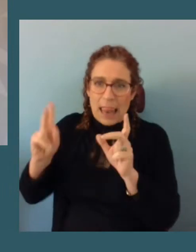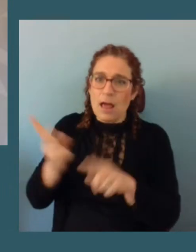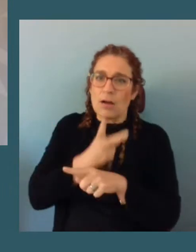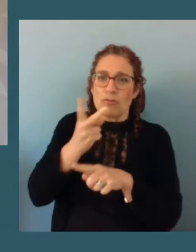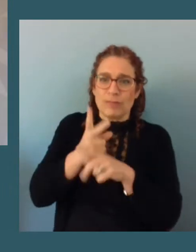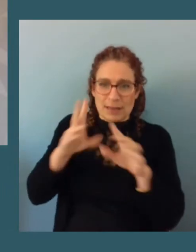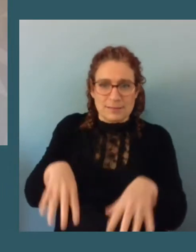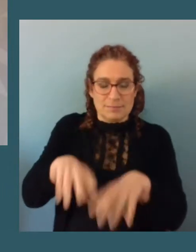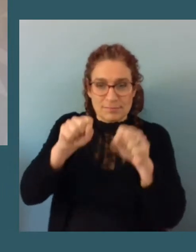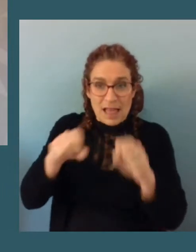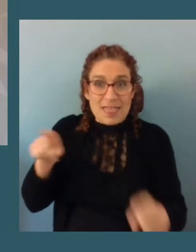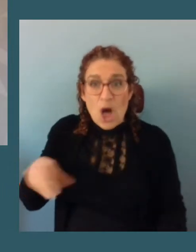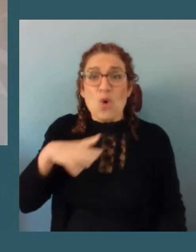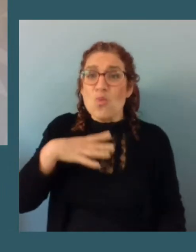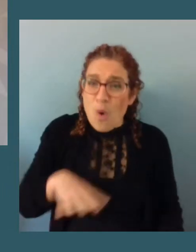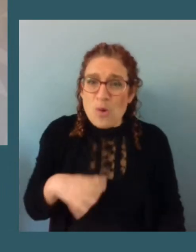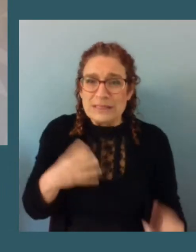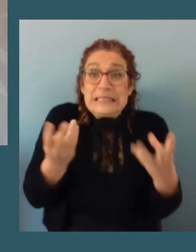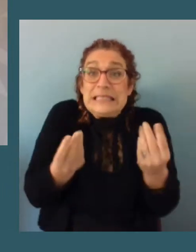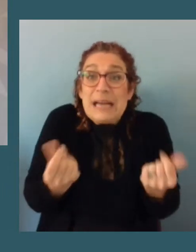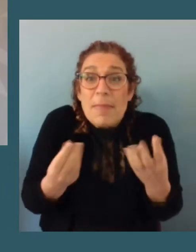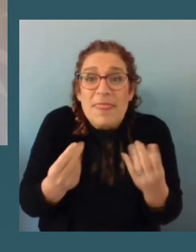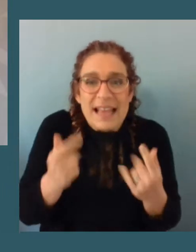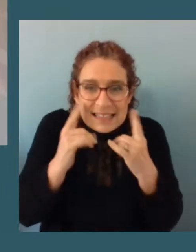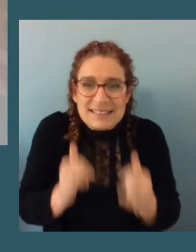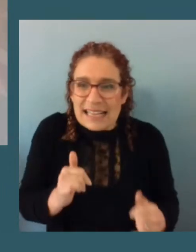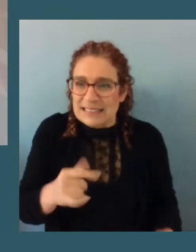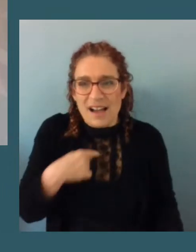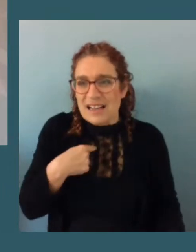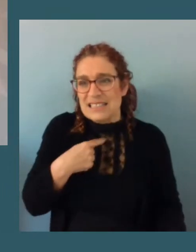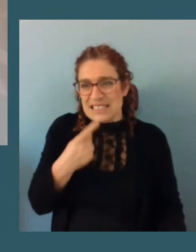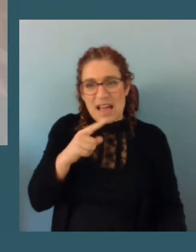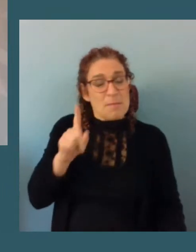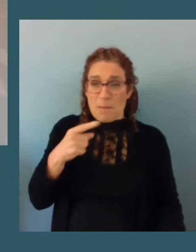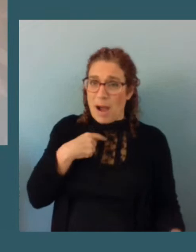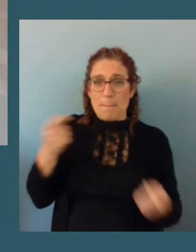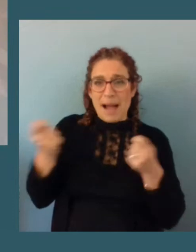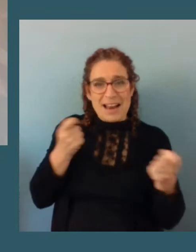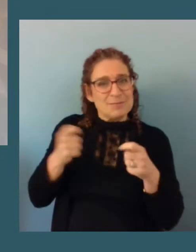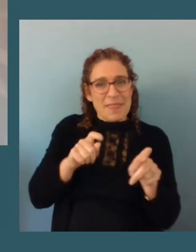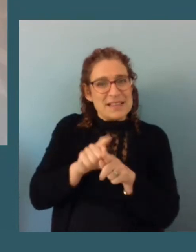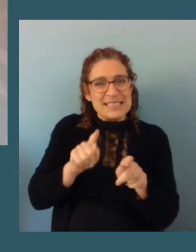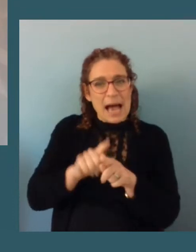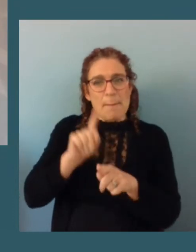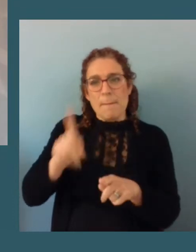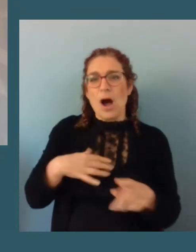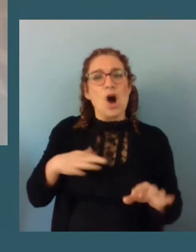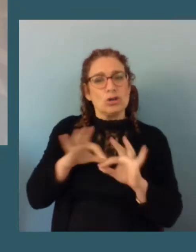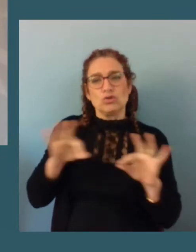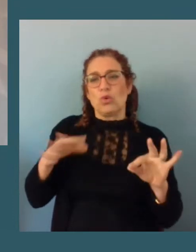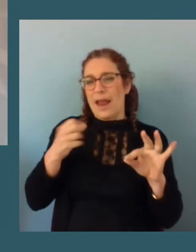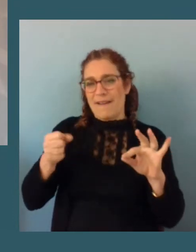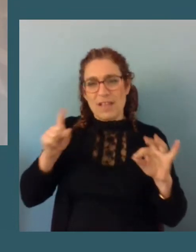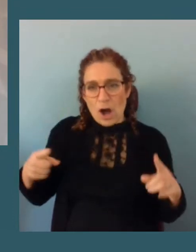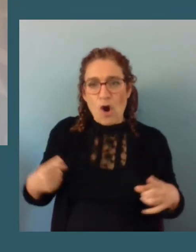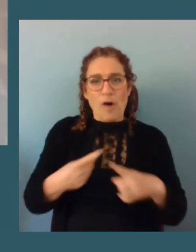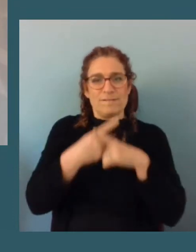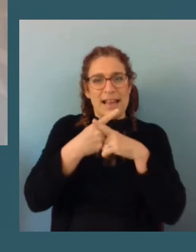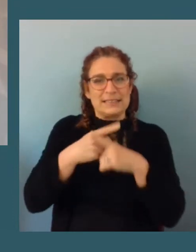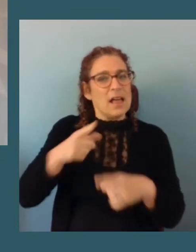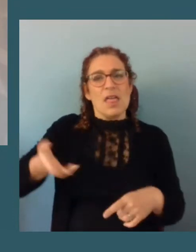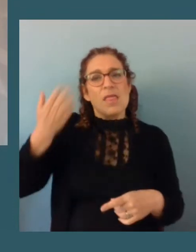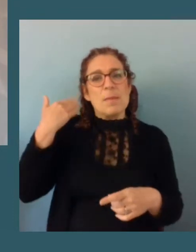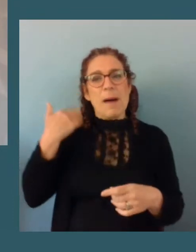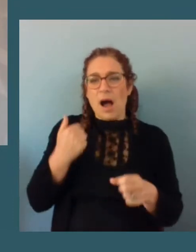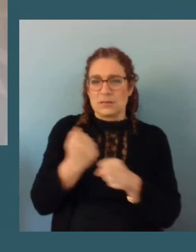will do allergy tests, but explain to them it's not going to change my management, but I don't have that conflict because in the past it's caused conflict. I don't think it's worth doing it, but I